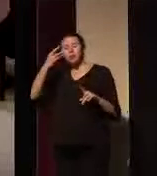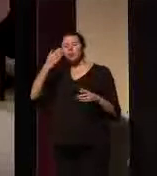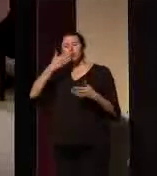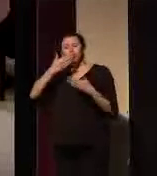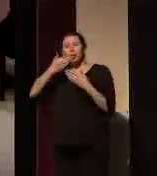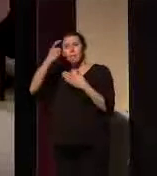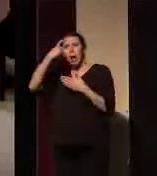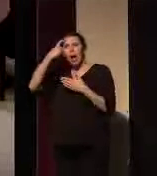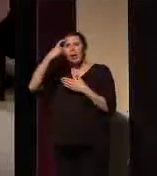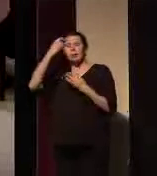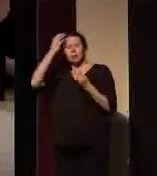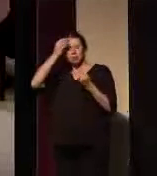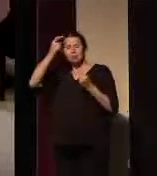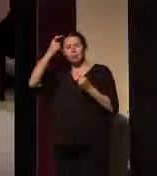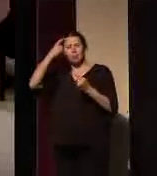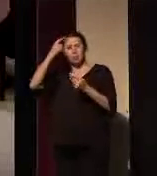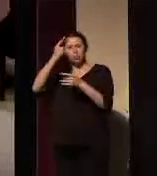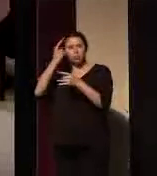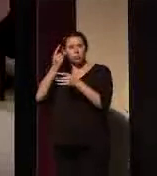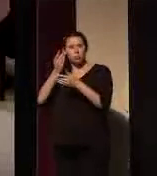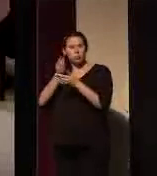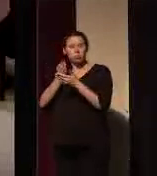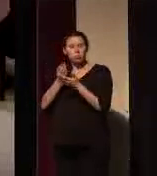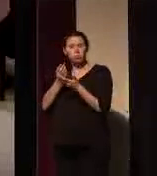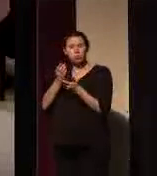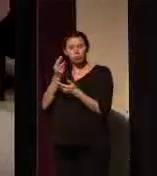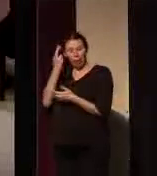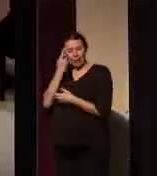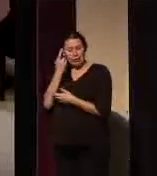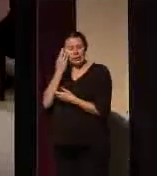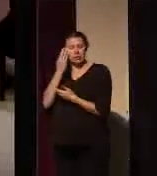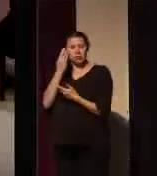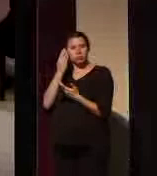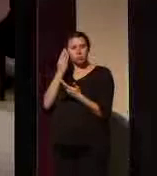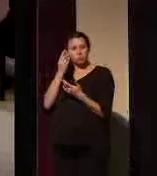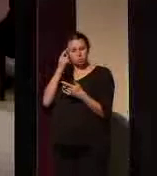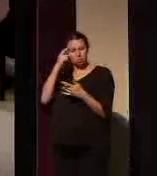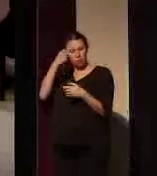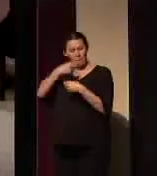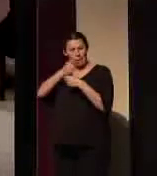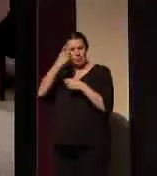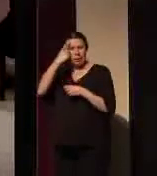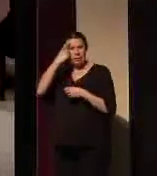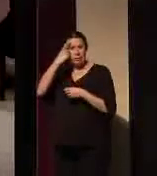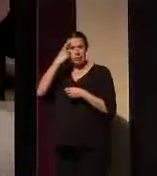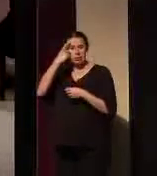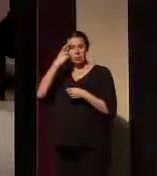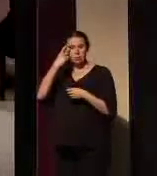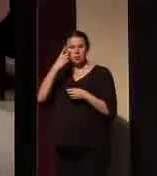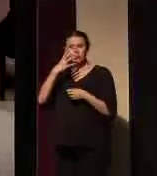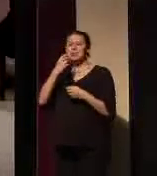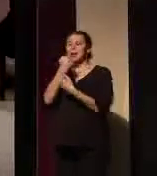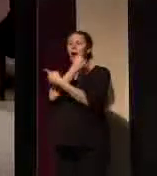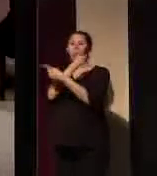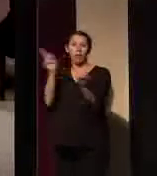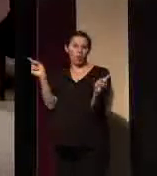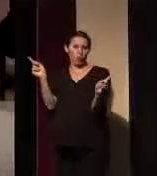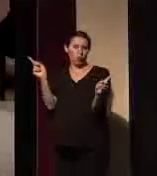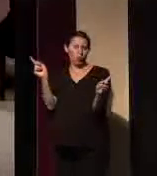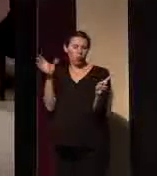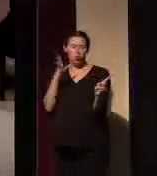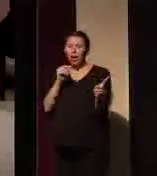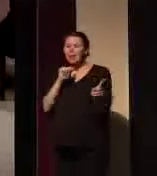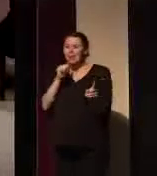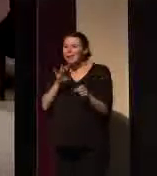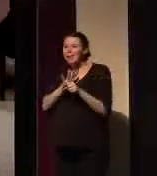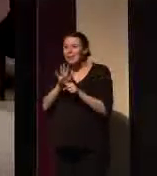and the airways flooded with reasonable-minded people. And we just don't have enough of that out there. And so one